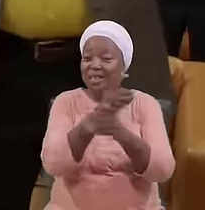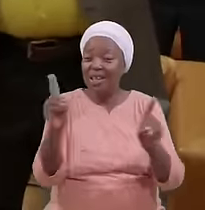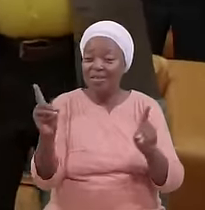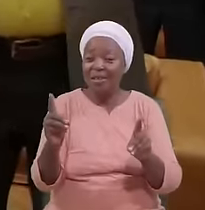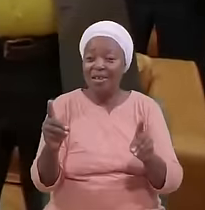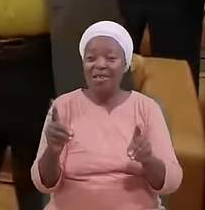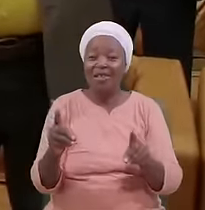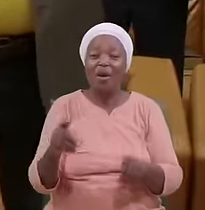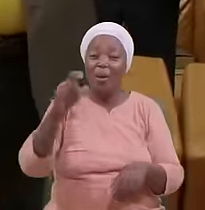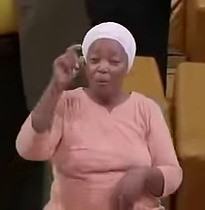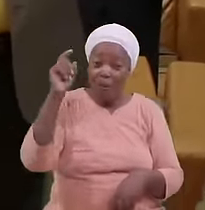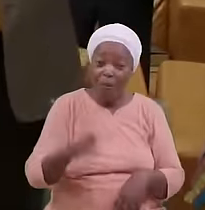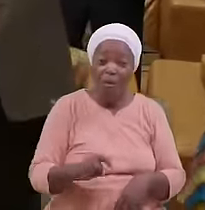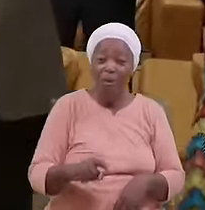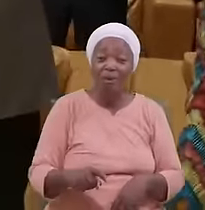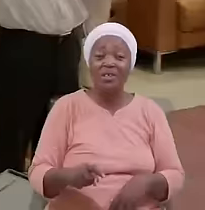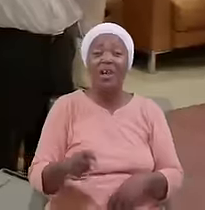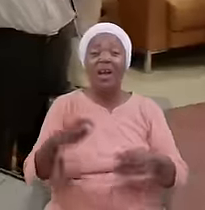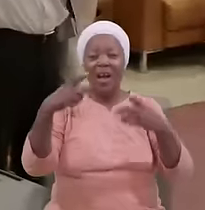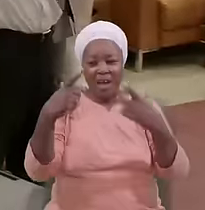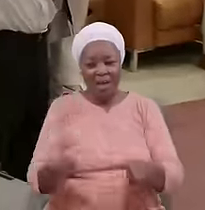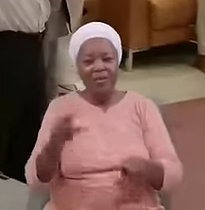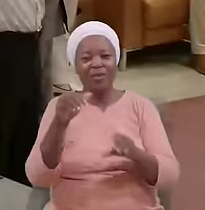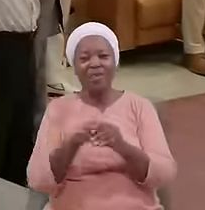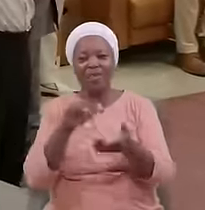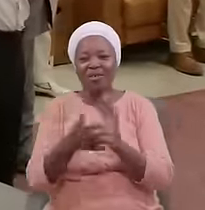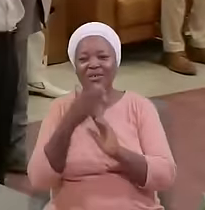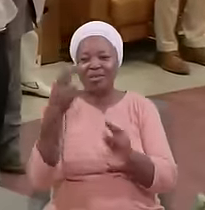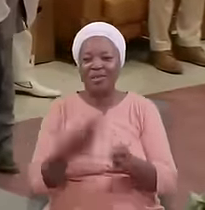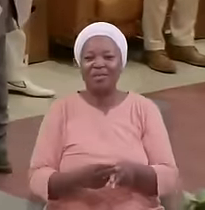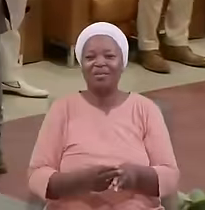Deliverance must happen.